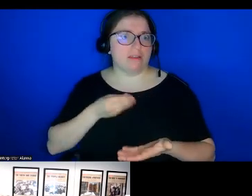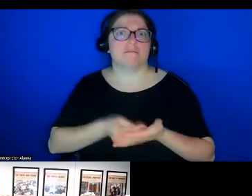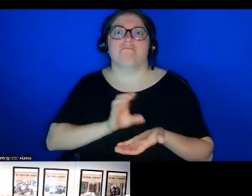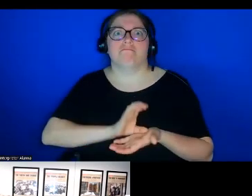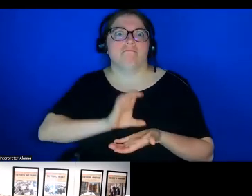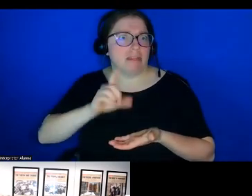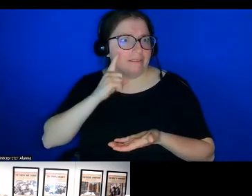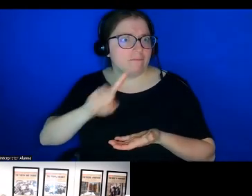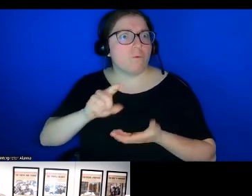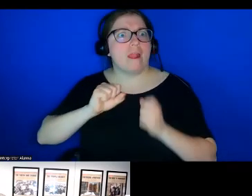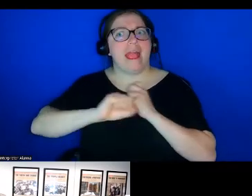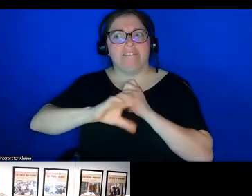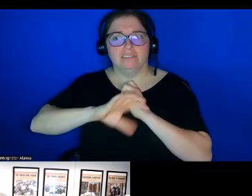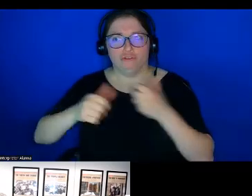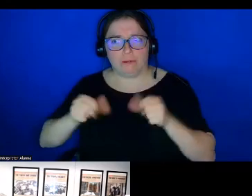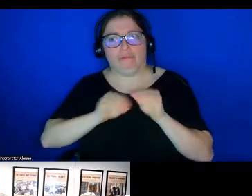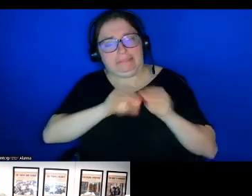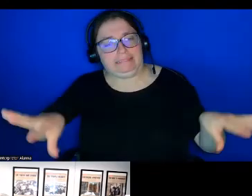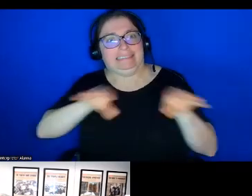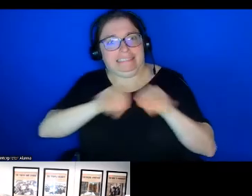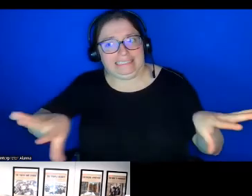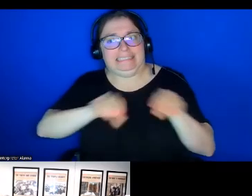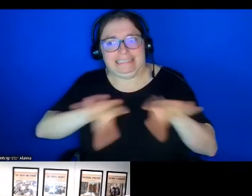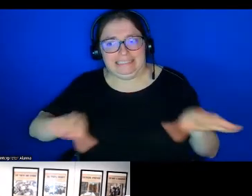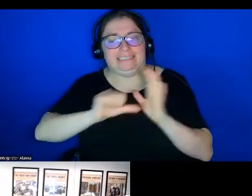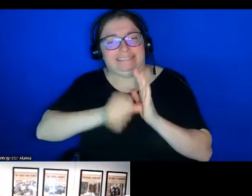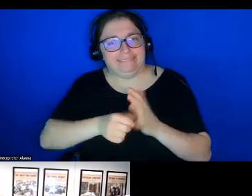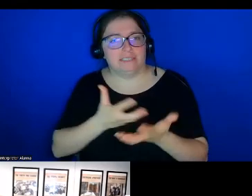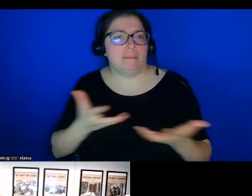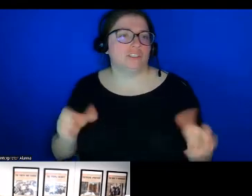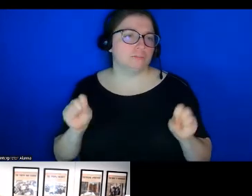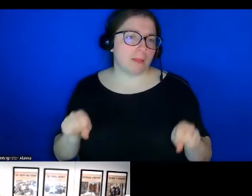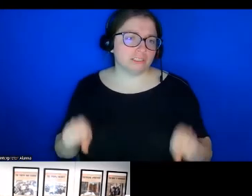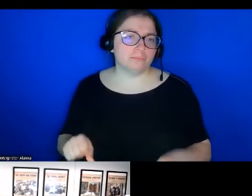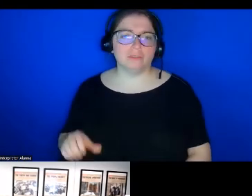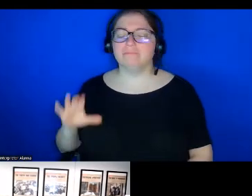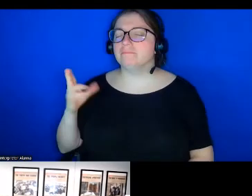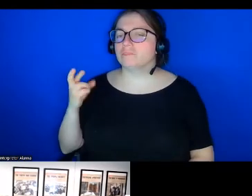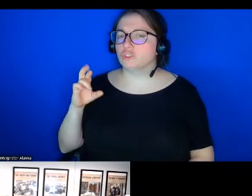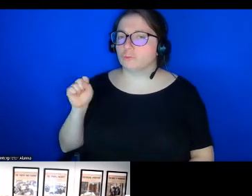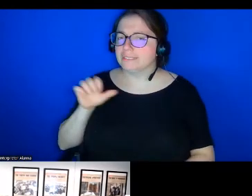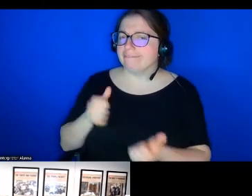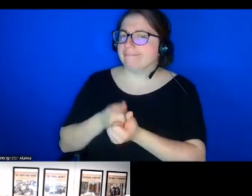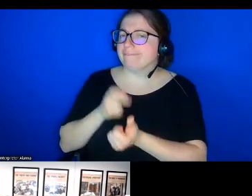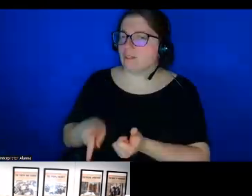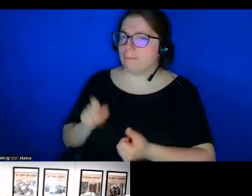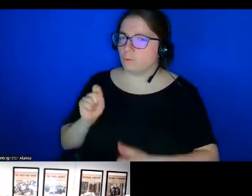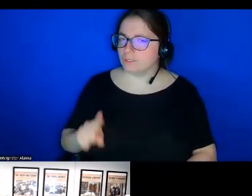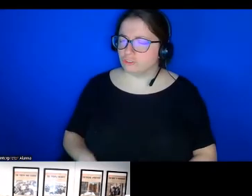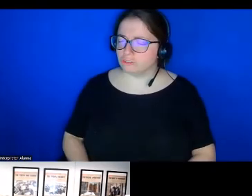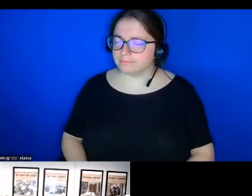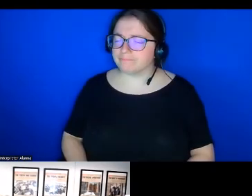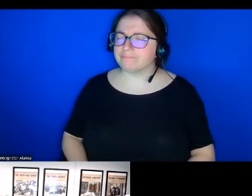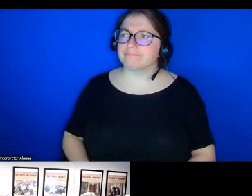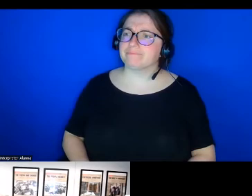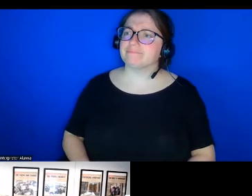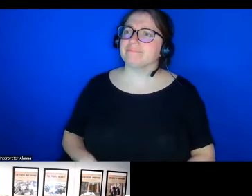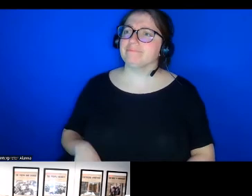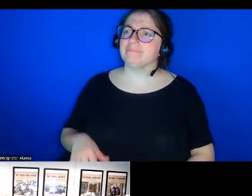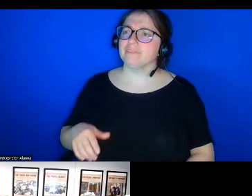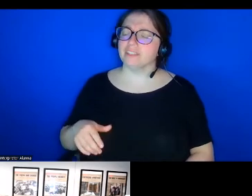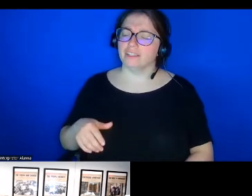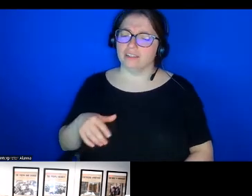the word out as much as possible and just a quick follow-up um any sense of which of the five